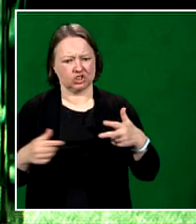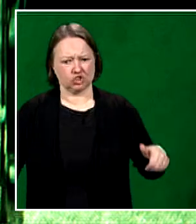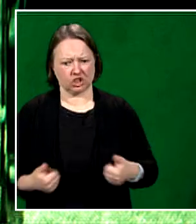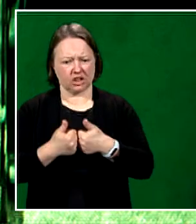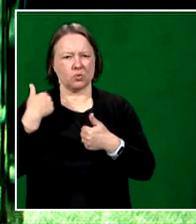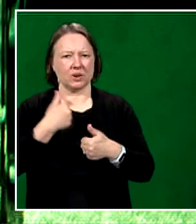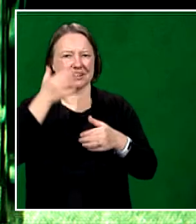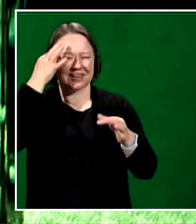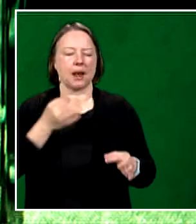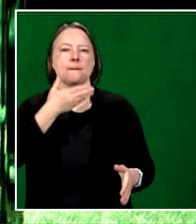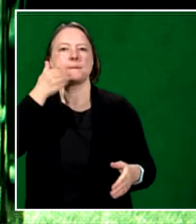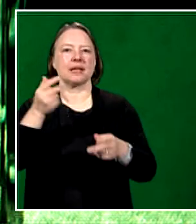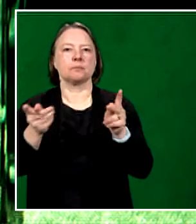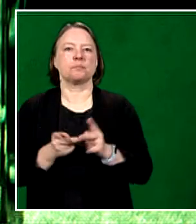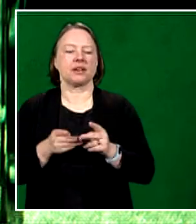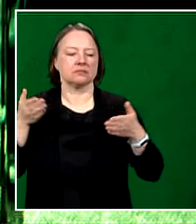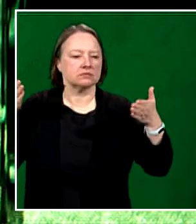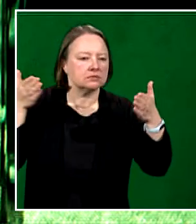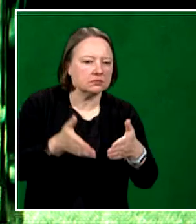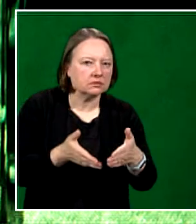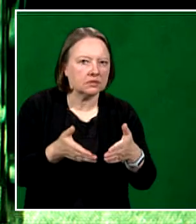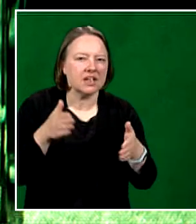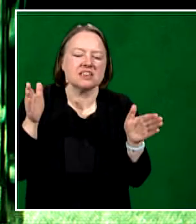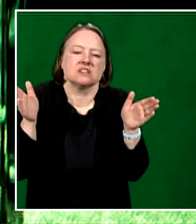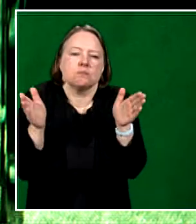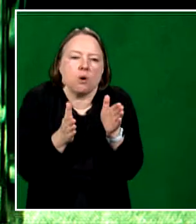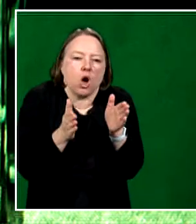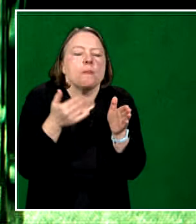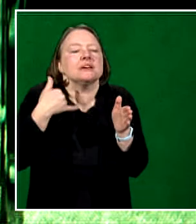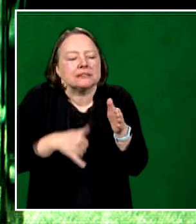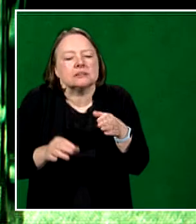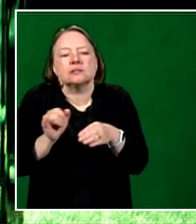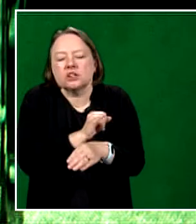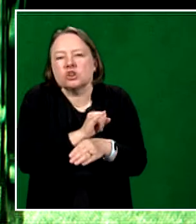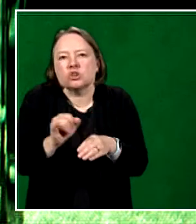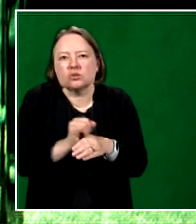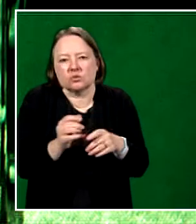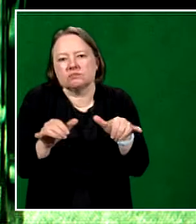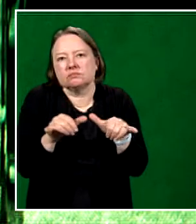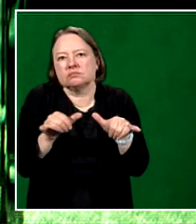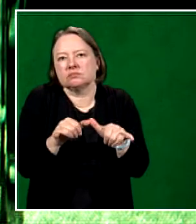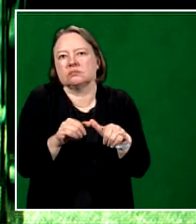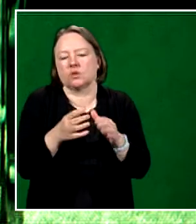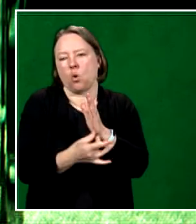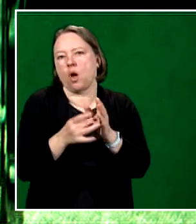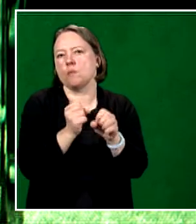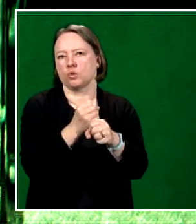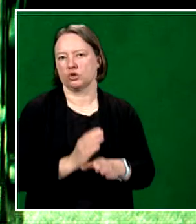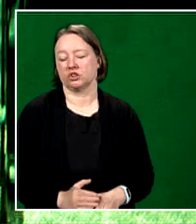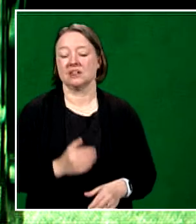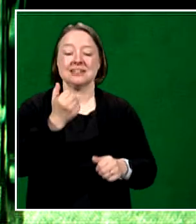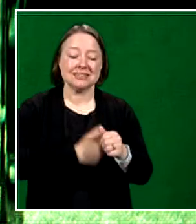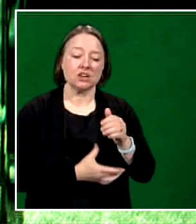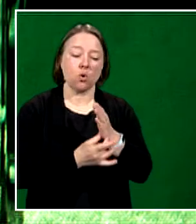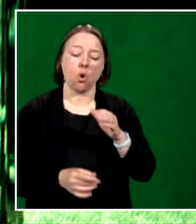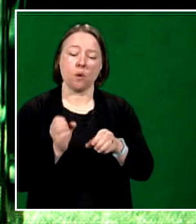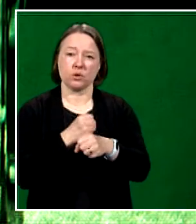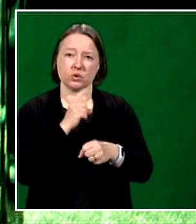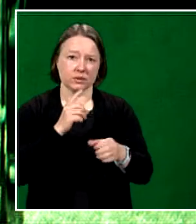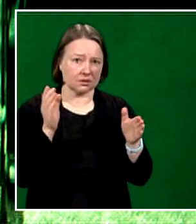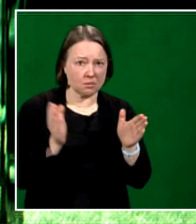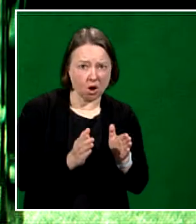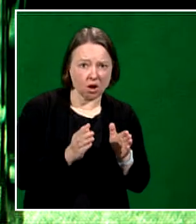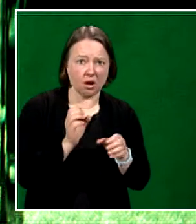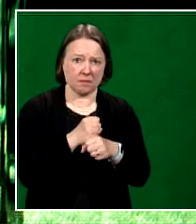that the sweet spot to target would be to partner with smaller but still industrial scale oil producers. Although each oil producer that's small